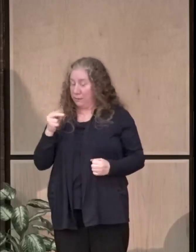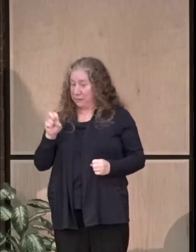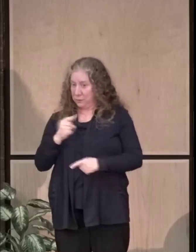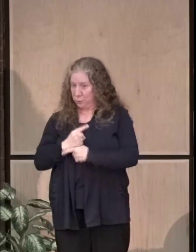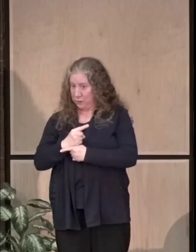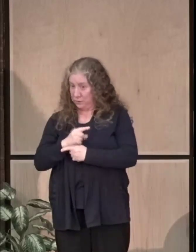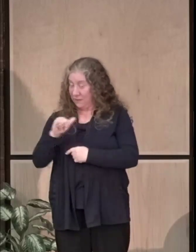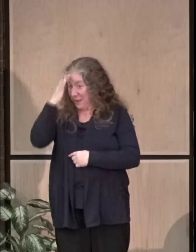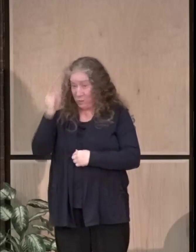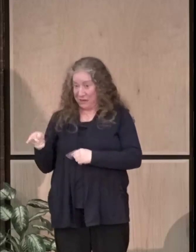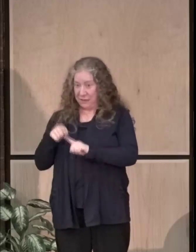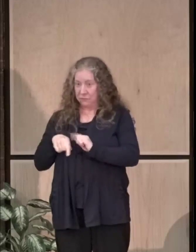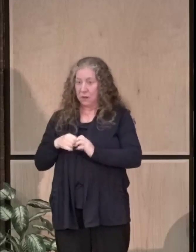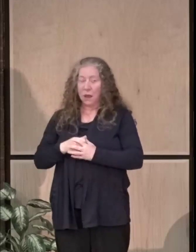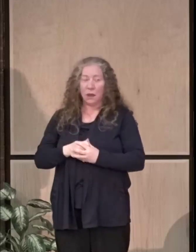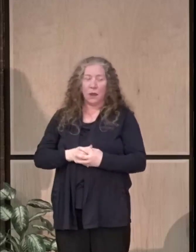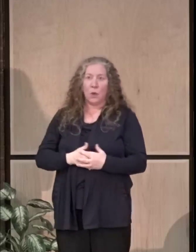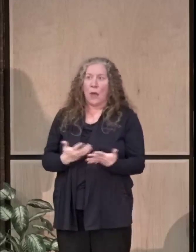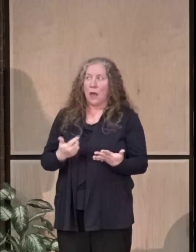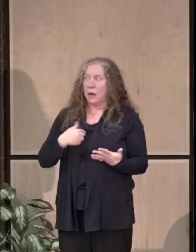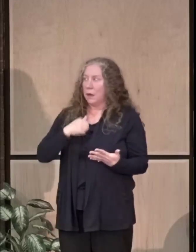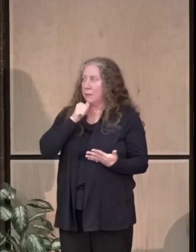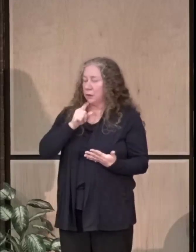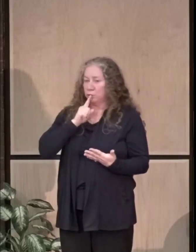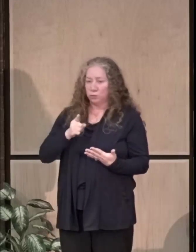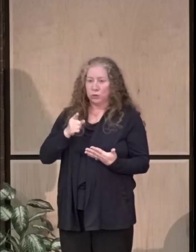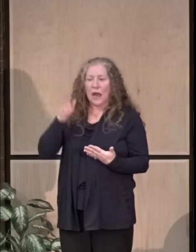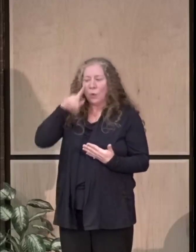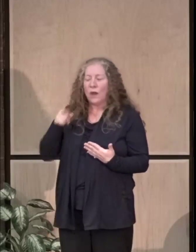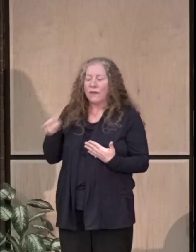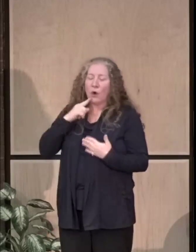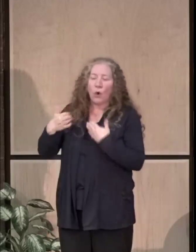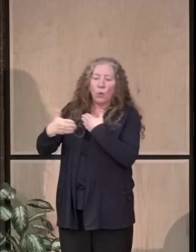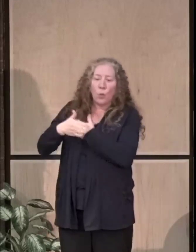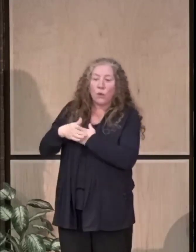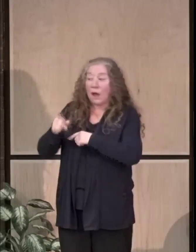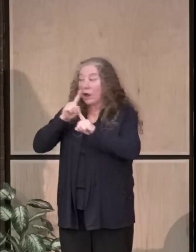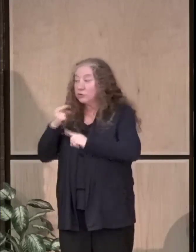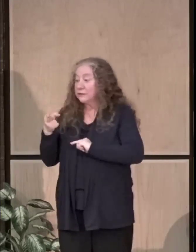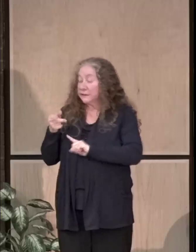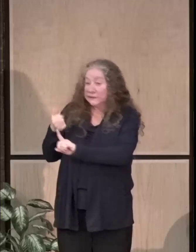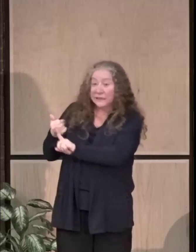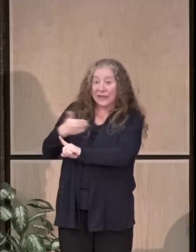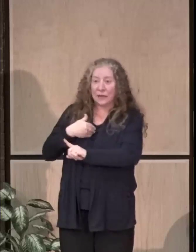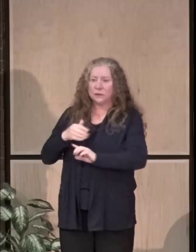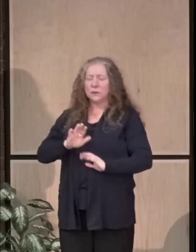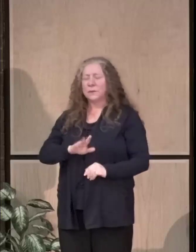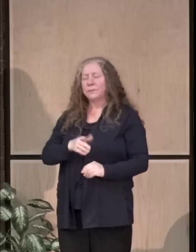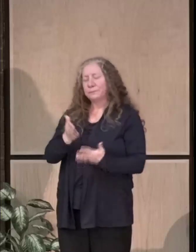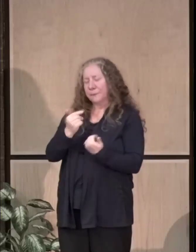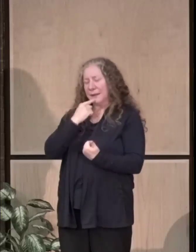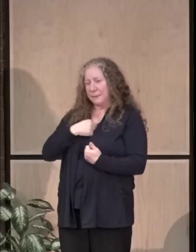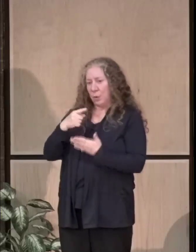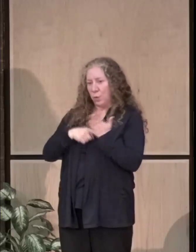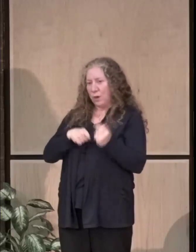I don't know if he had that conversation with Card. I know they were close. So I can't recall if that was the conversation he had. What did you understand Hodgson